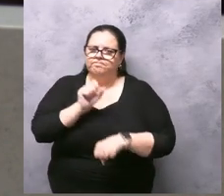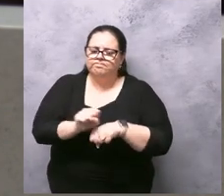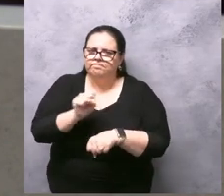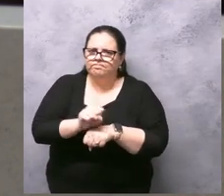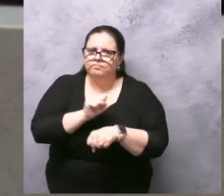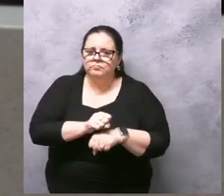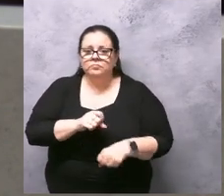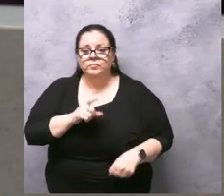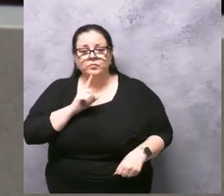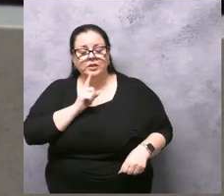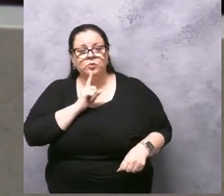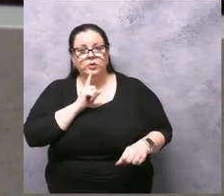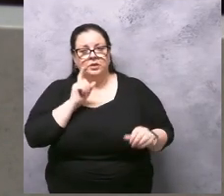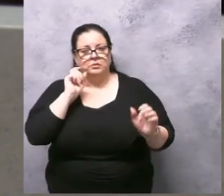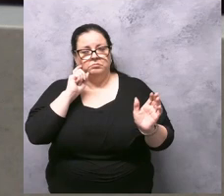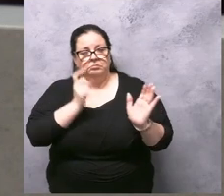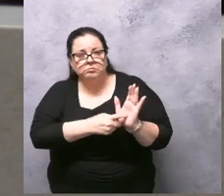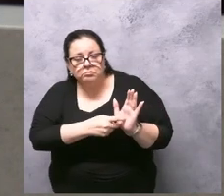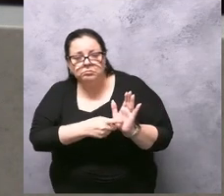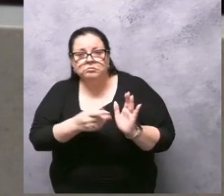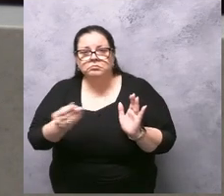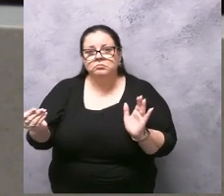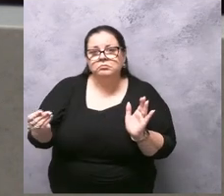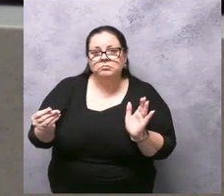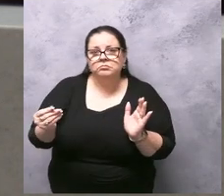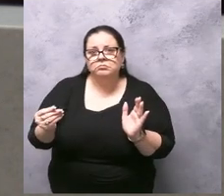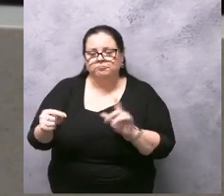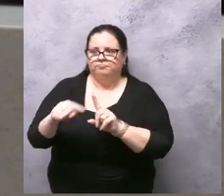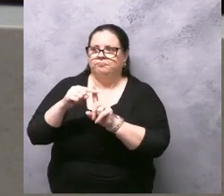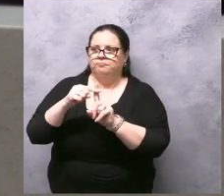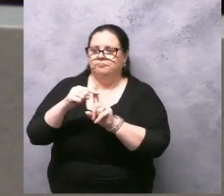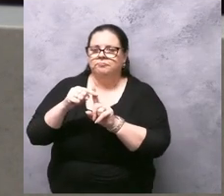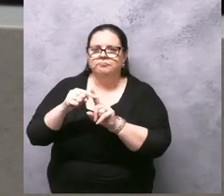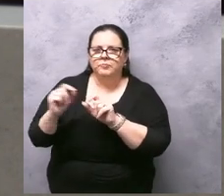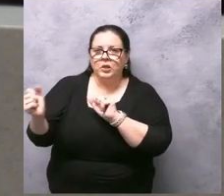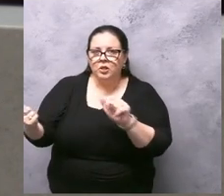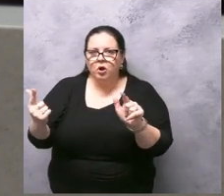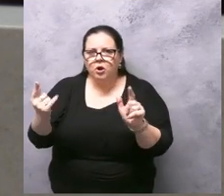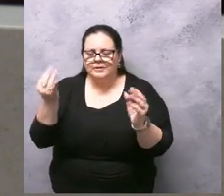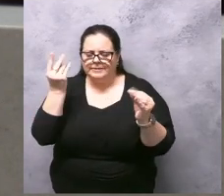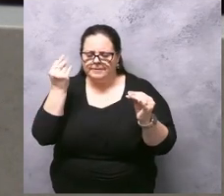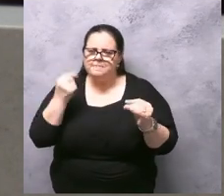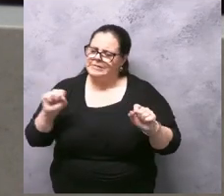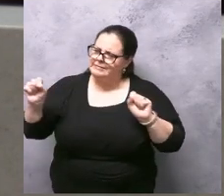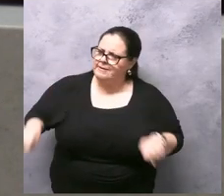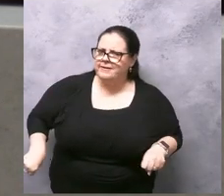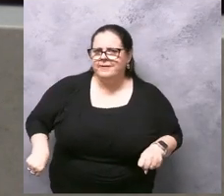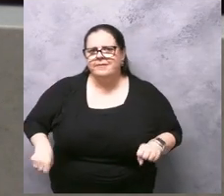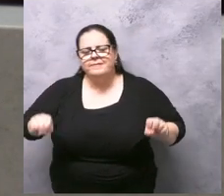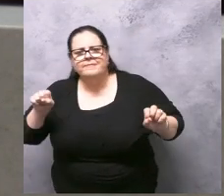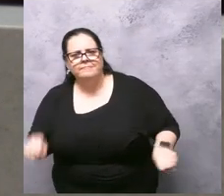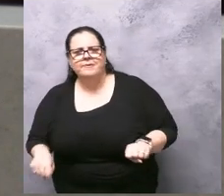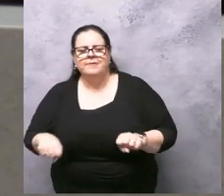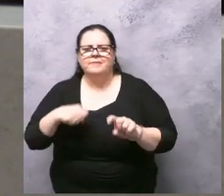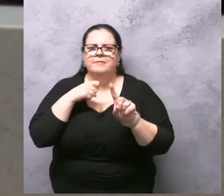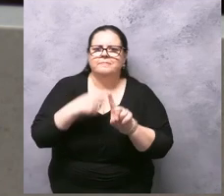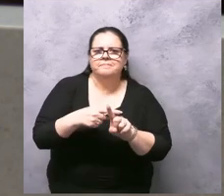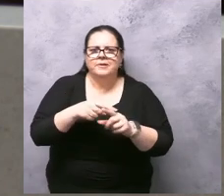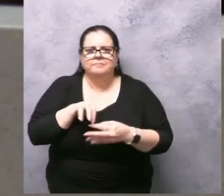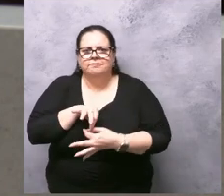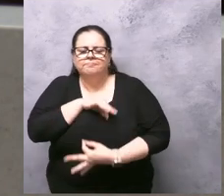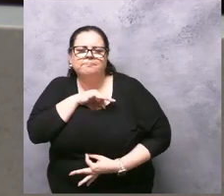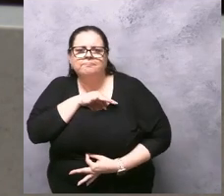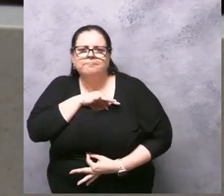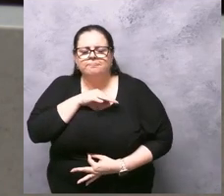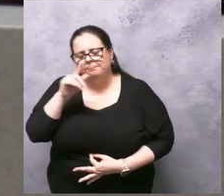what's really telling about it and so encouraging is that everybody's taking this in a can-do team spirit. I'm not, you know, people are